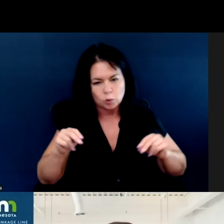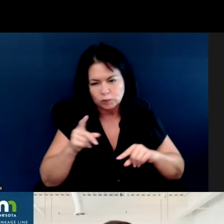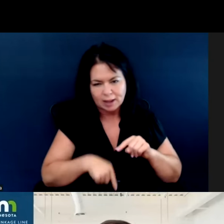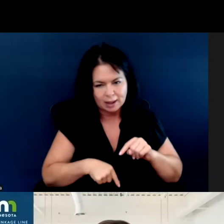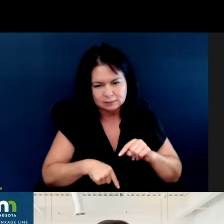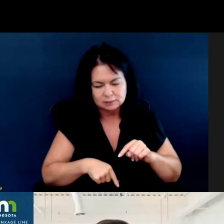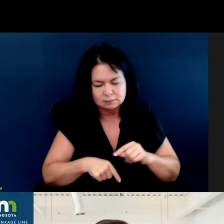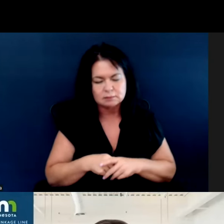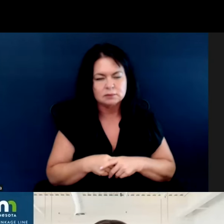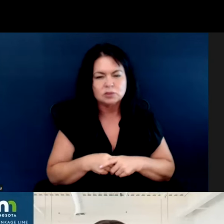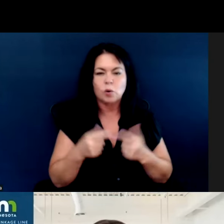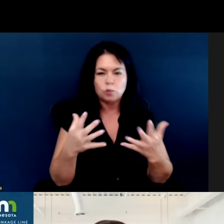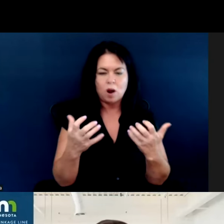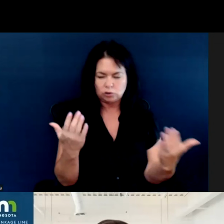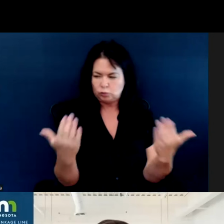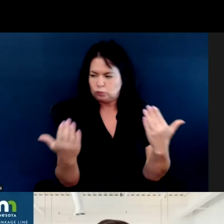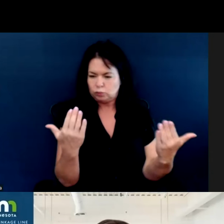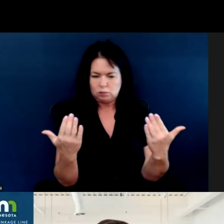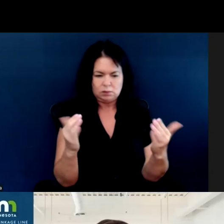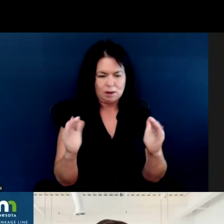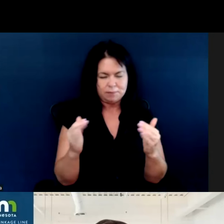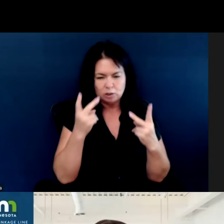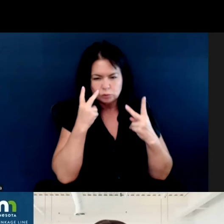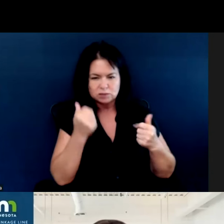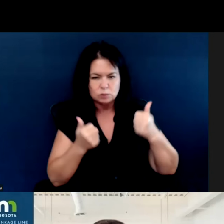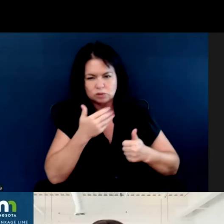compare when you're looking at what option might be best for you.